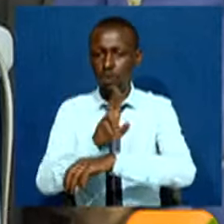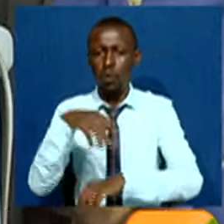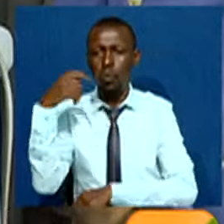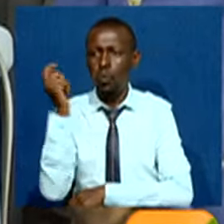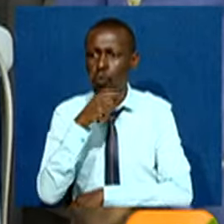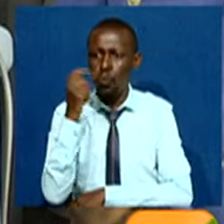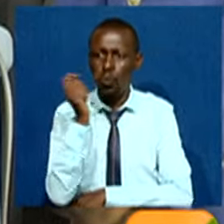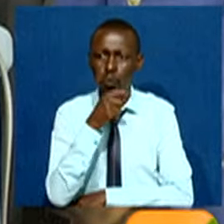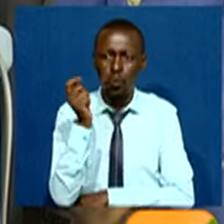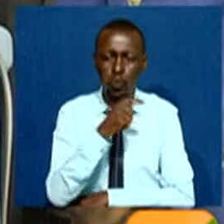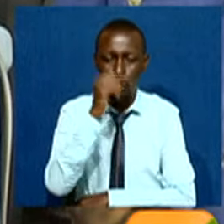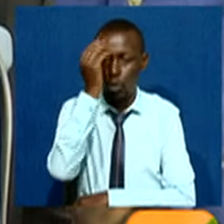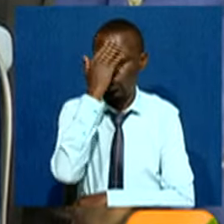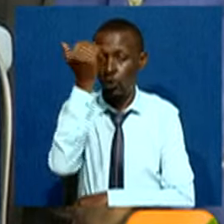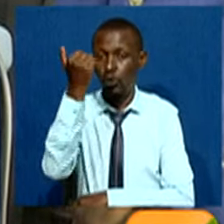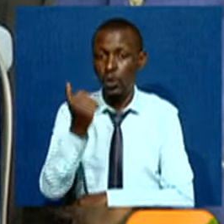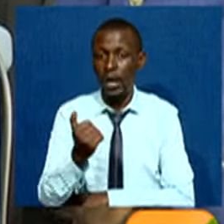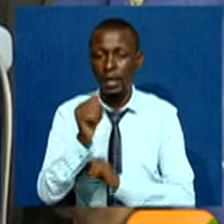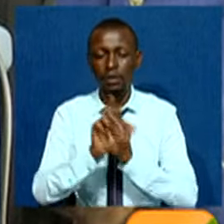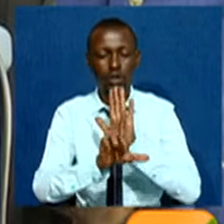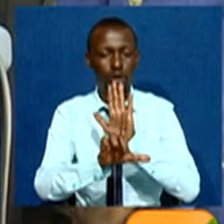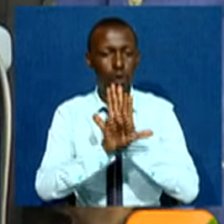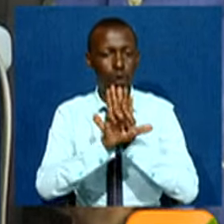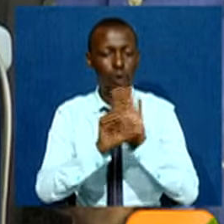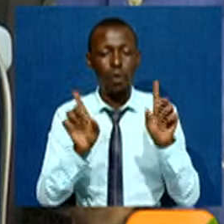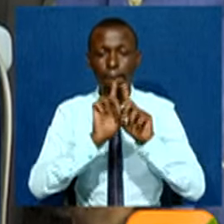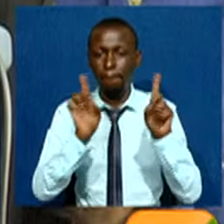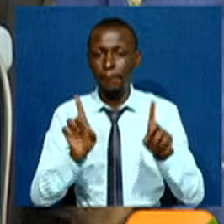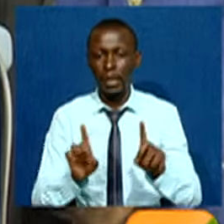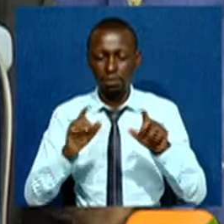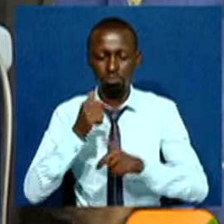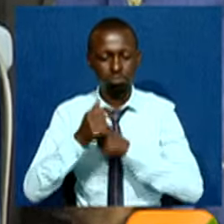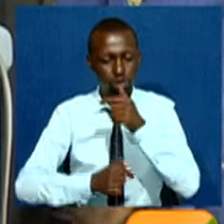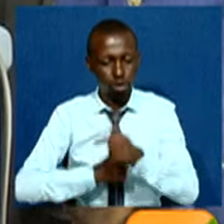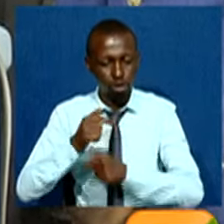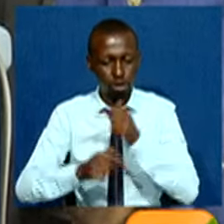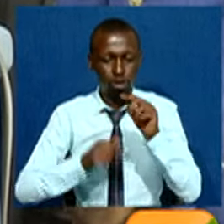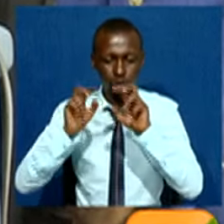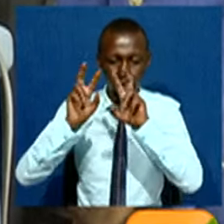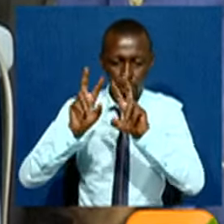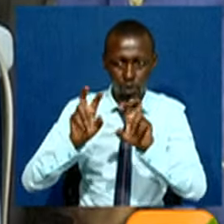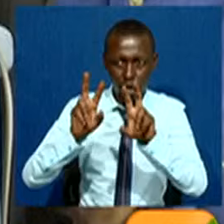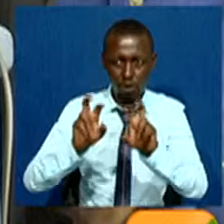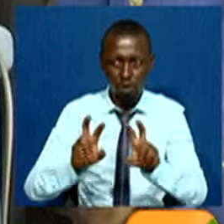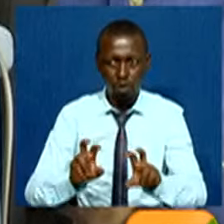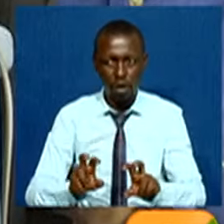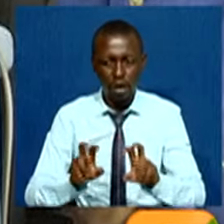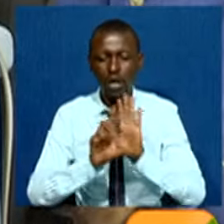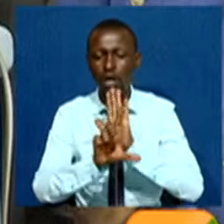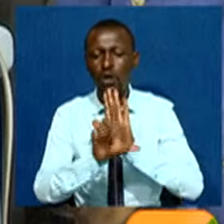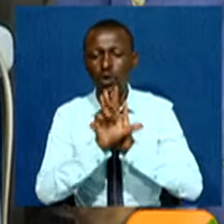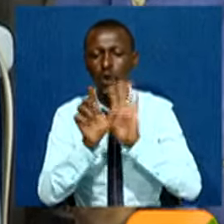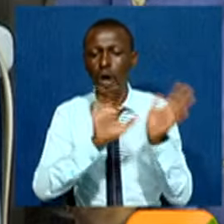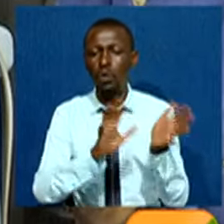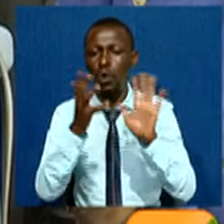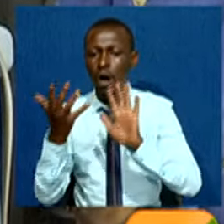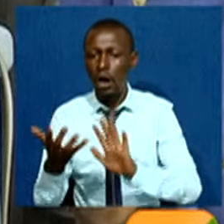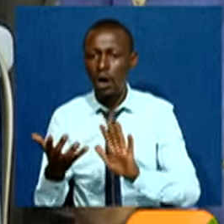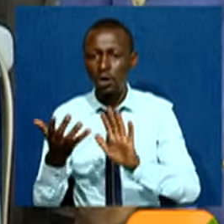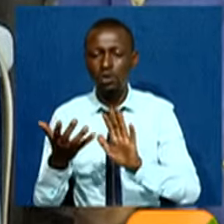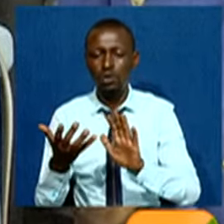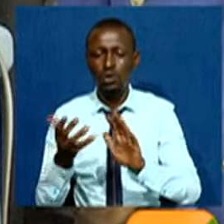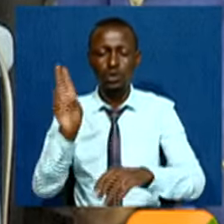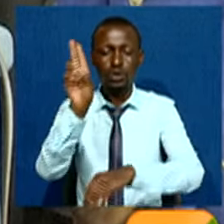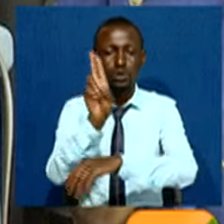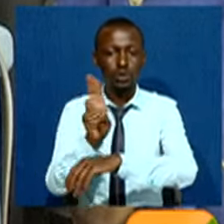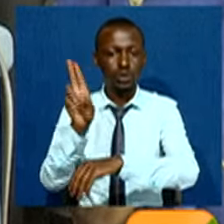sababu ya kisheria. Lakini pia tunafuatilia zile njia za kisheria ili kuhakikisha utumizi wa